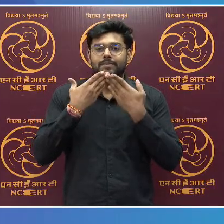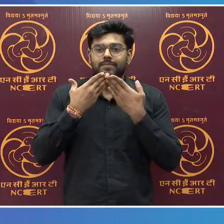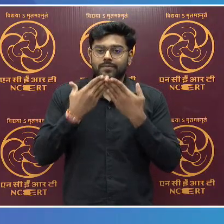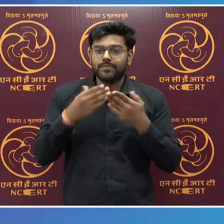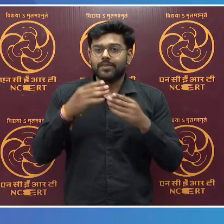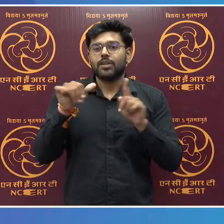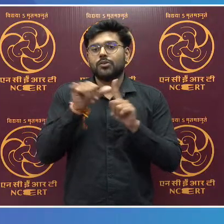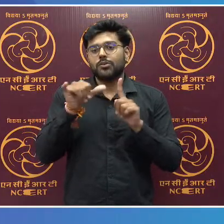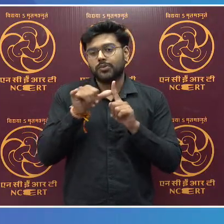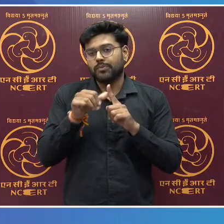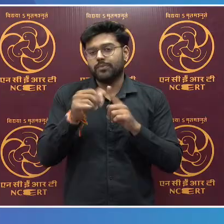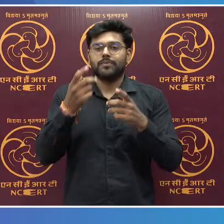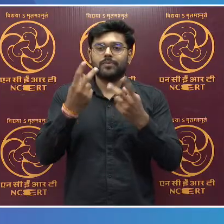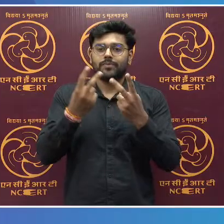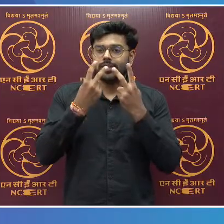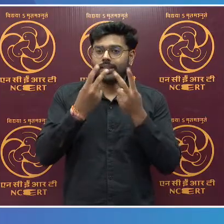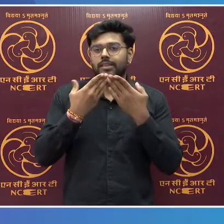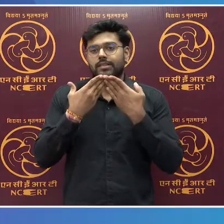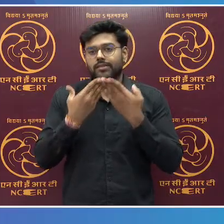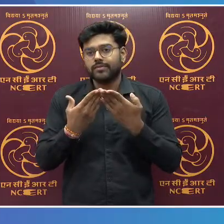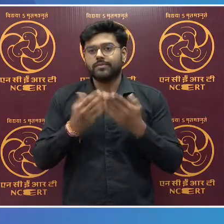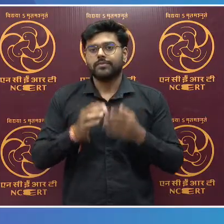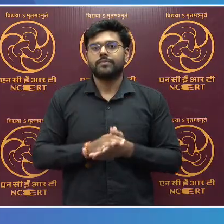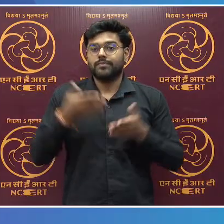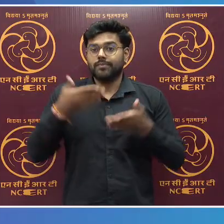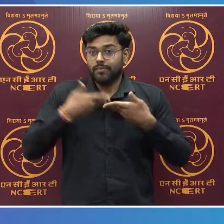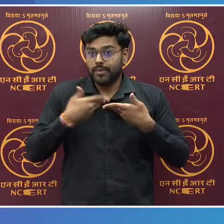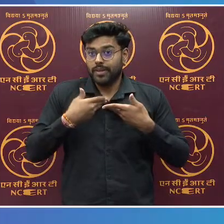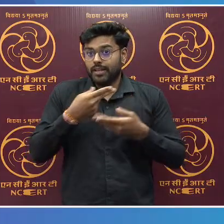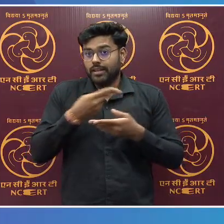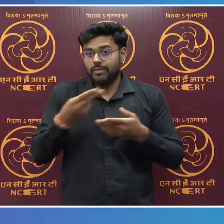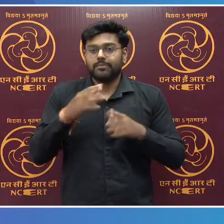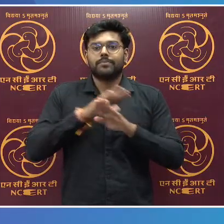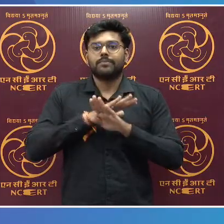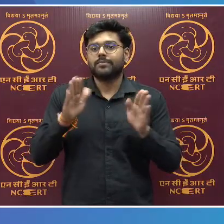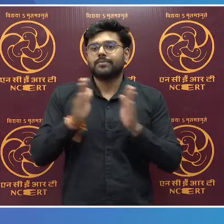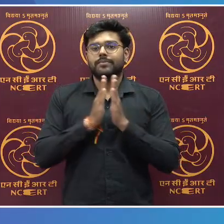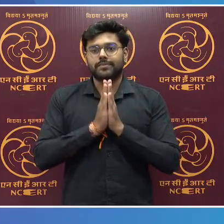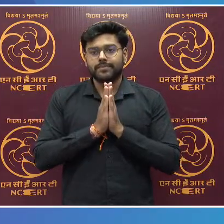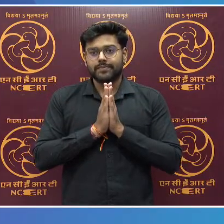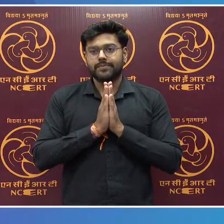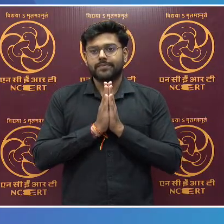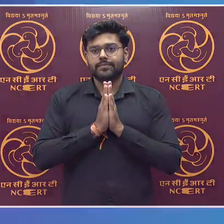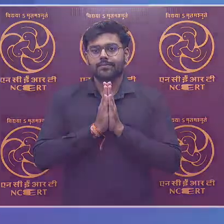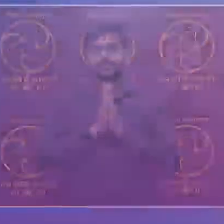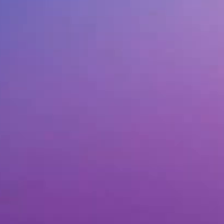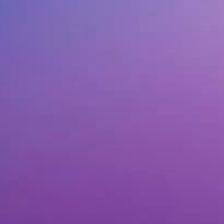and PM E-Vidya channels. Dr. Megha Jain signing off. Namaskar.